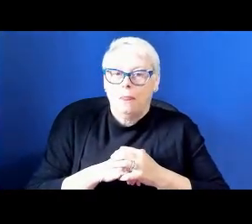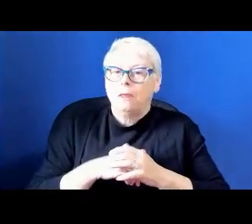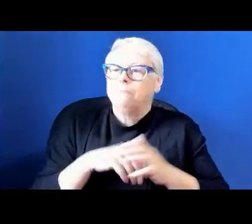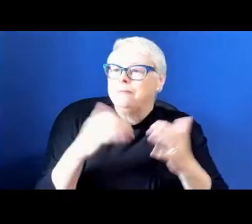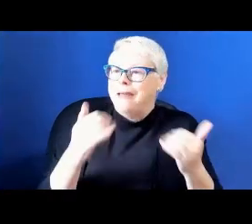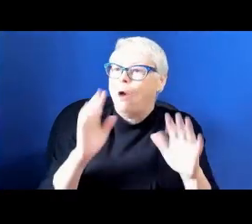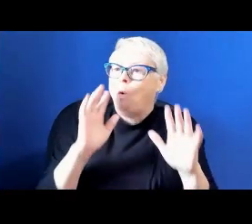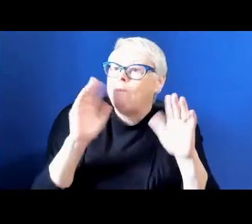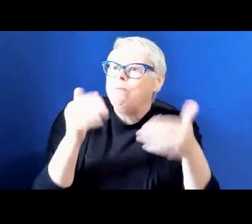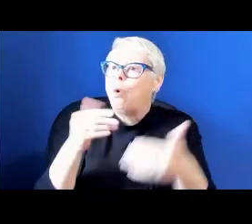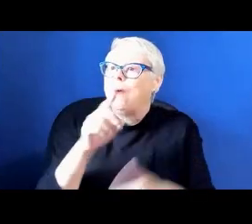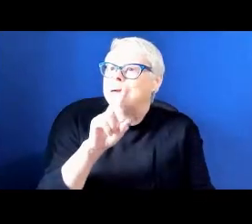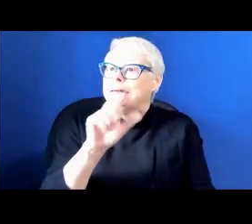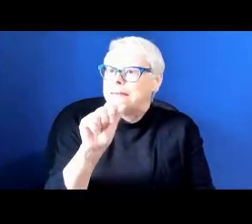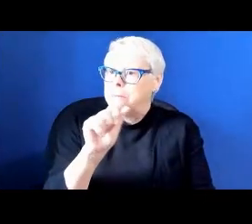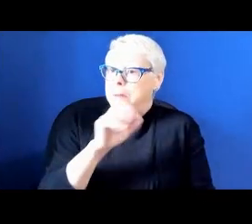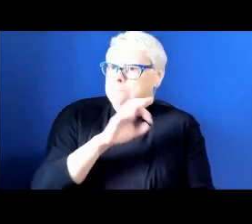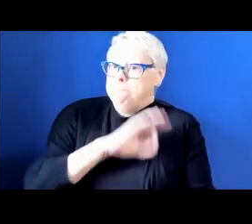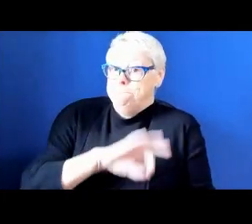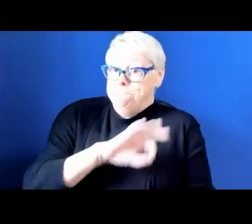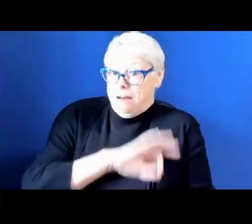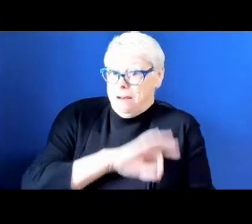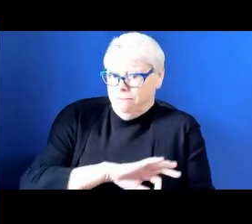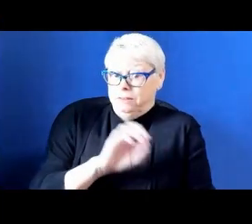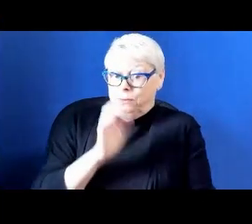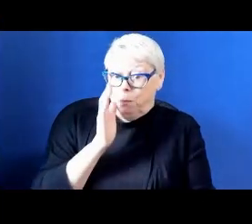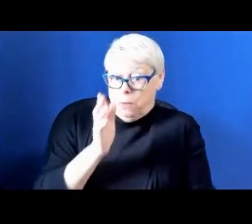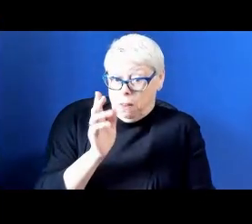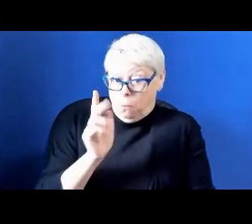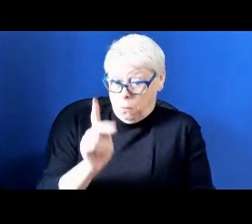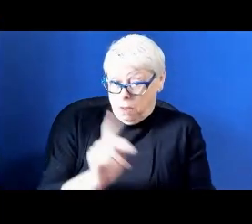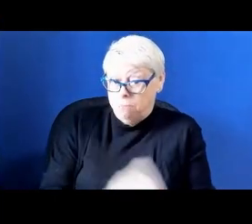disability benefits compass insights as well.